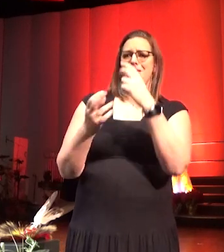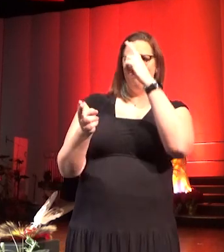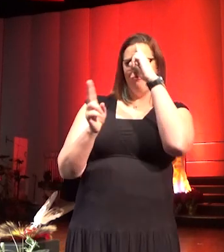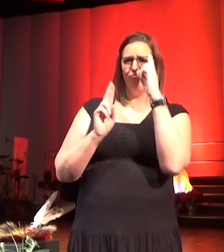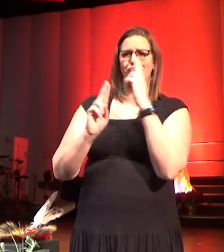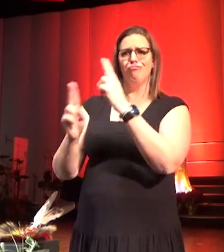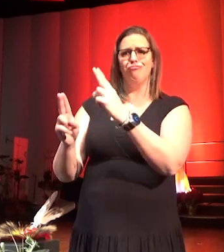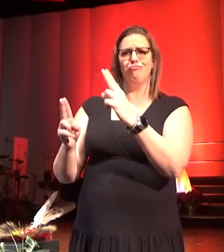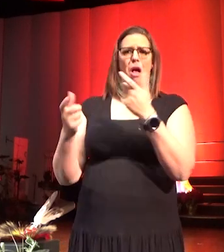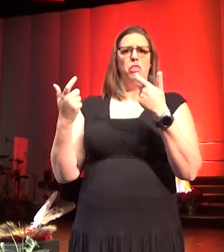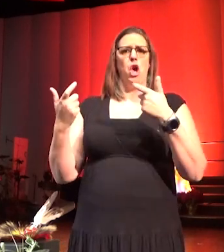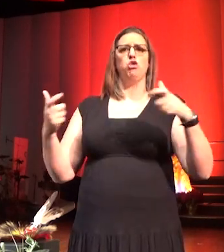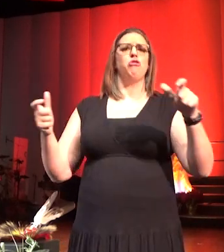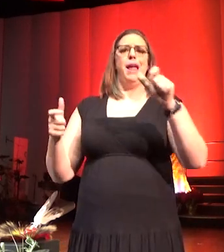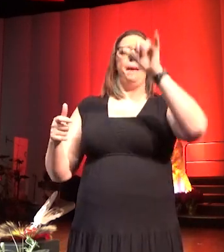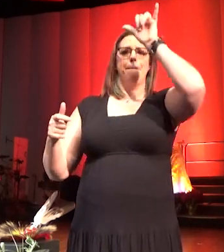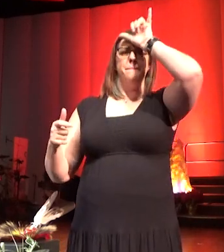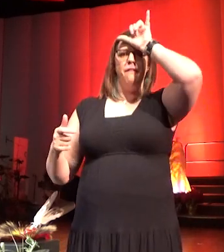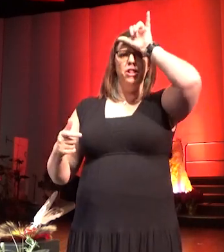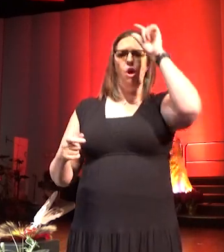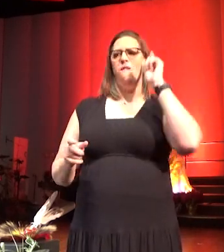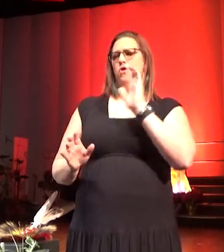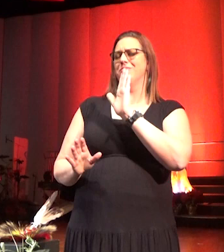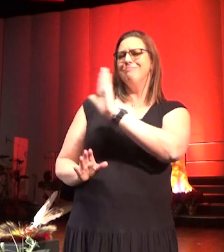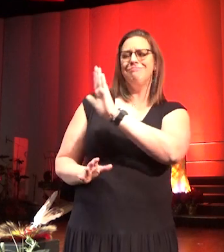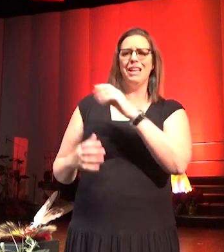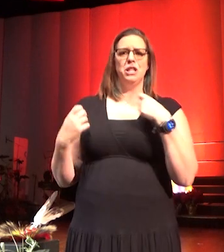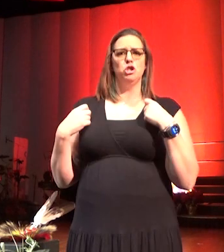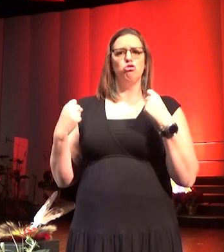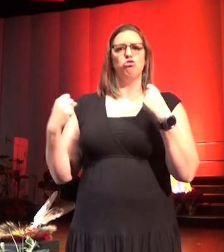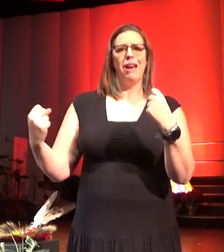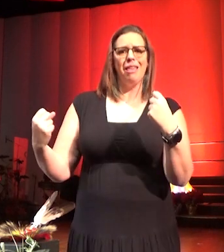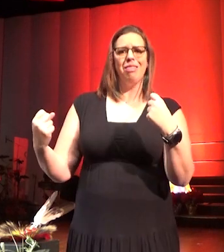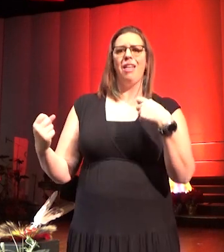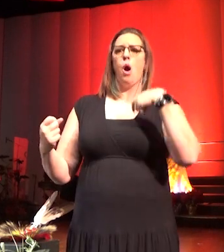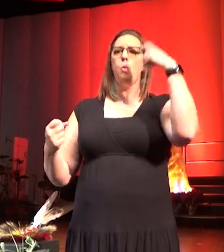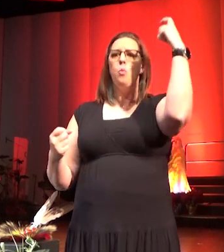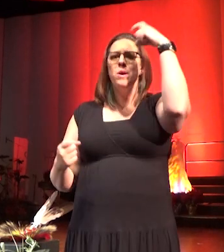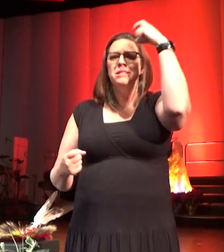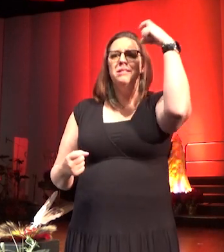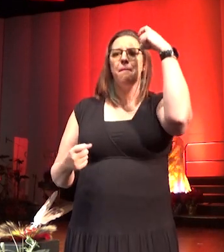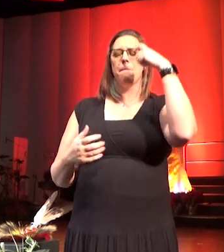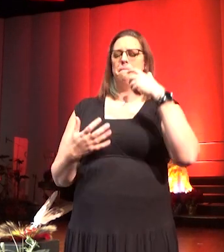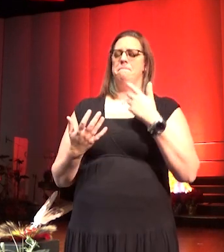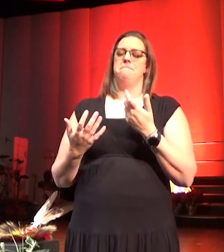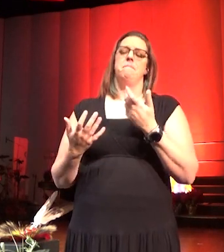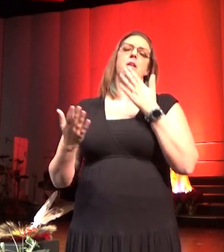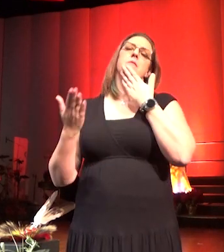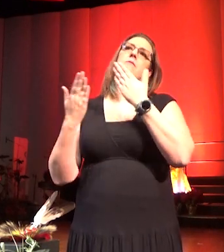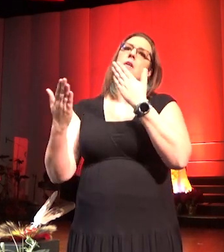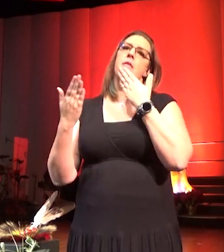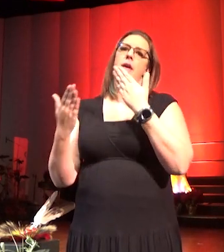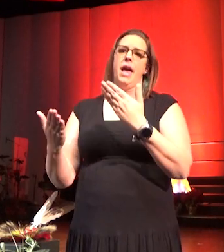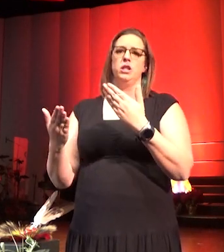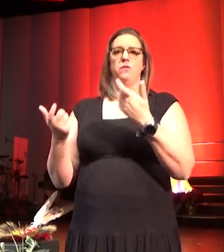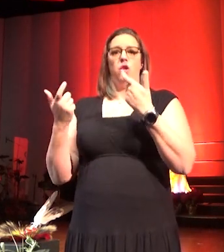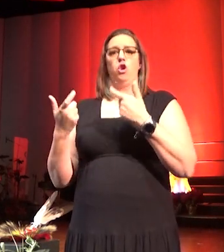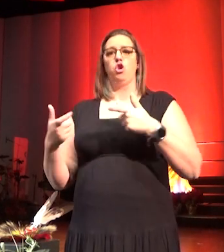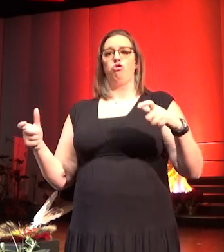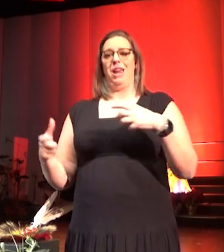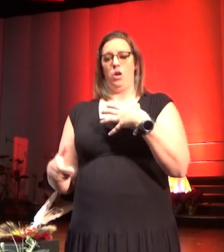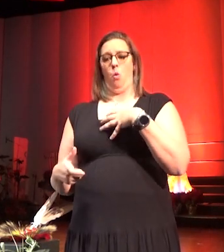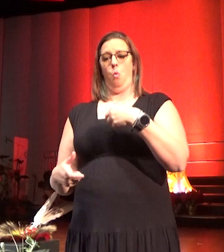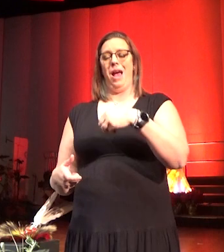great buffalo for its strength and its wisdom and its stature. And I give thanks for the great white